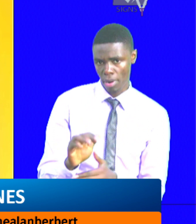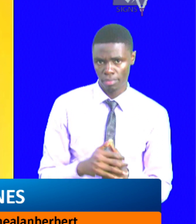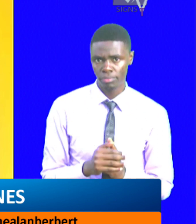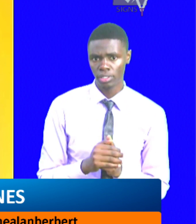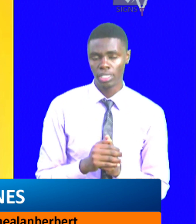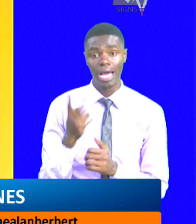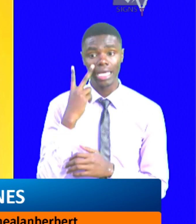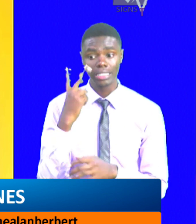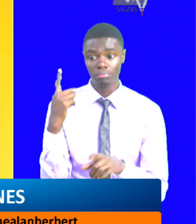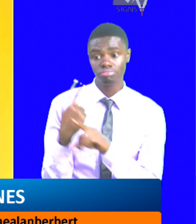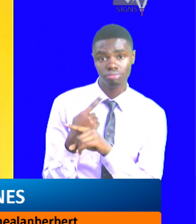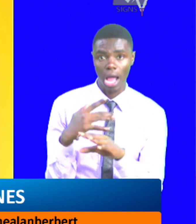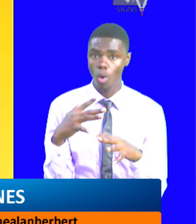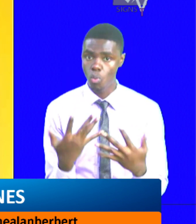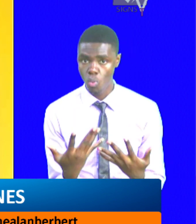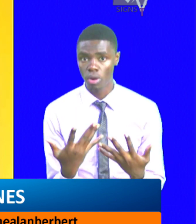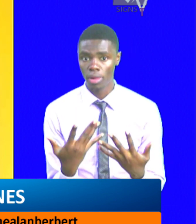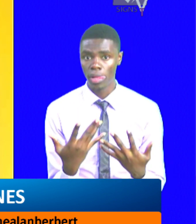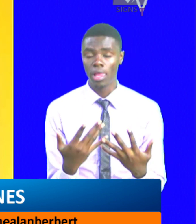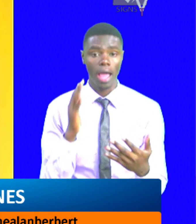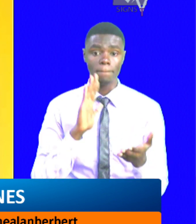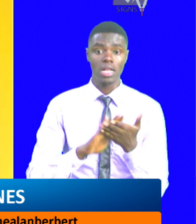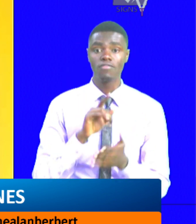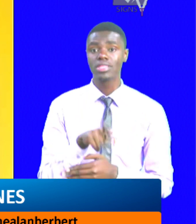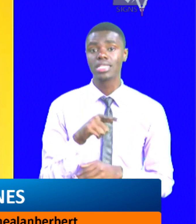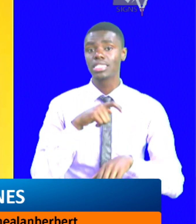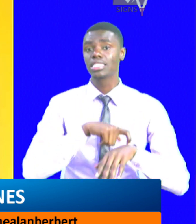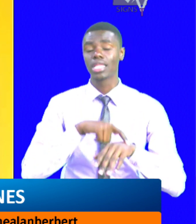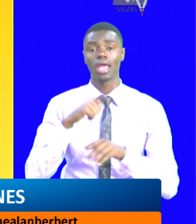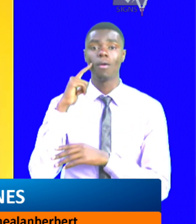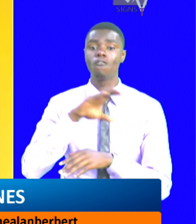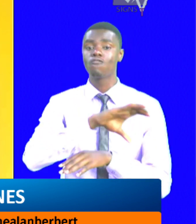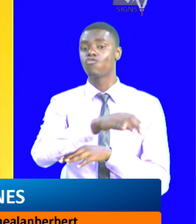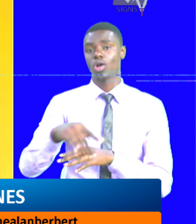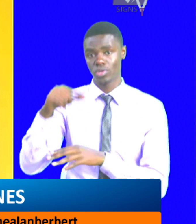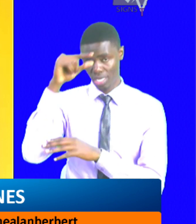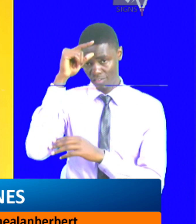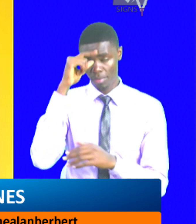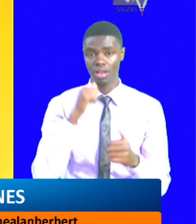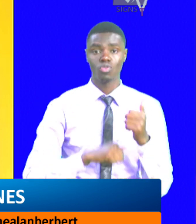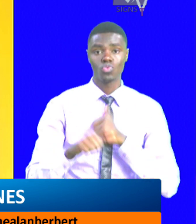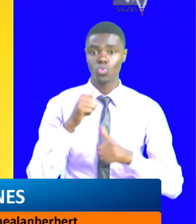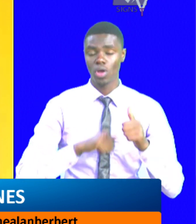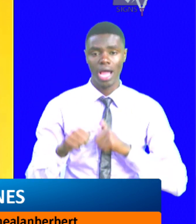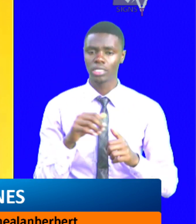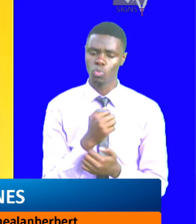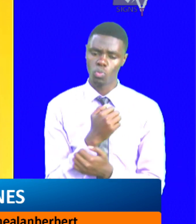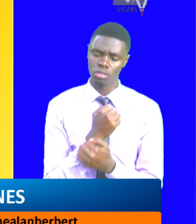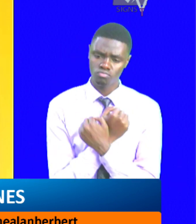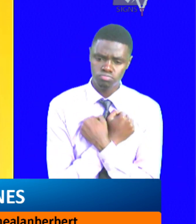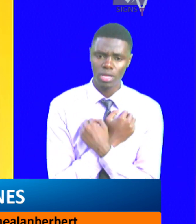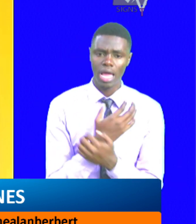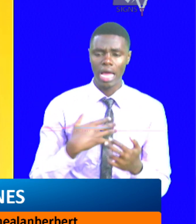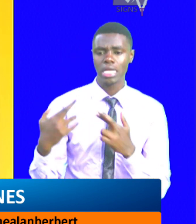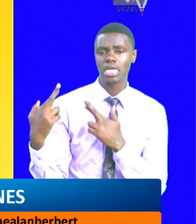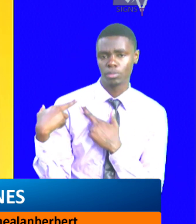see it differently. I believe this is the time for county government to act compassionately and